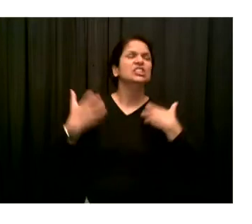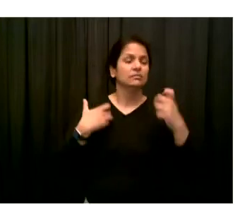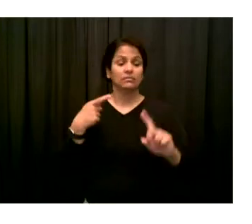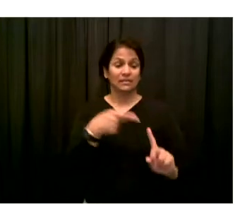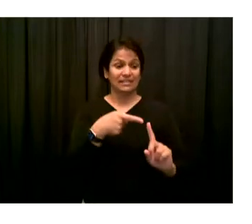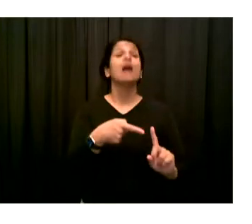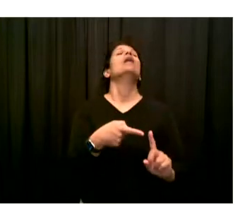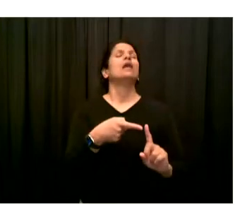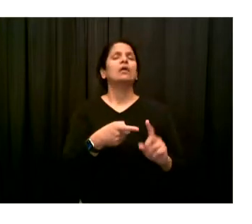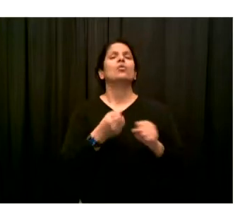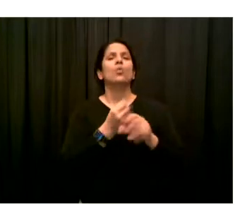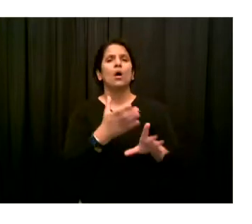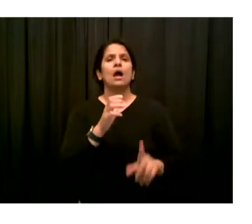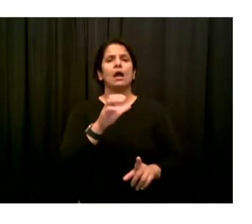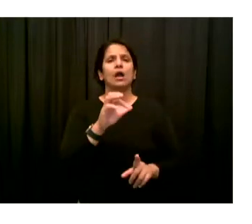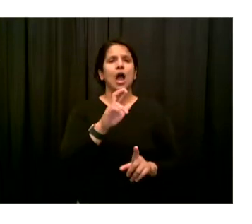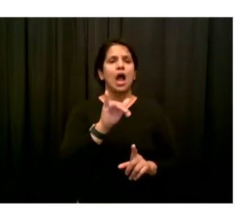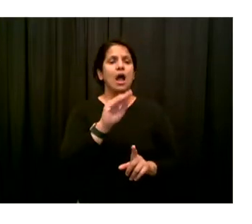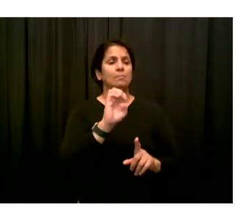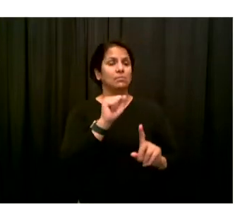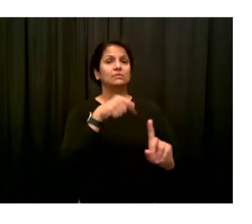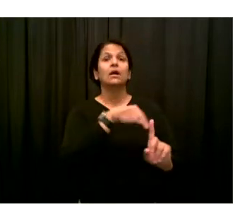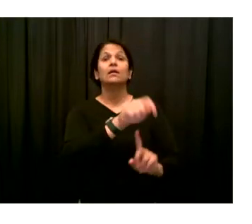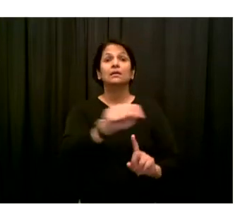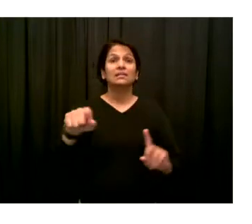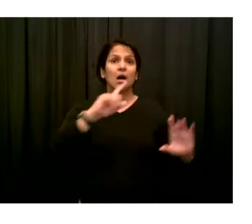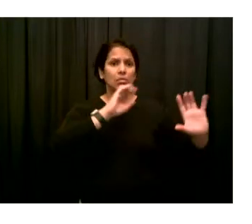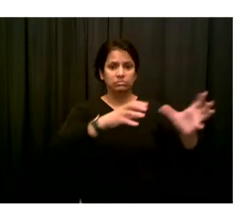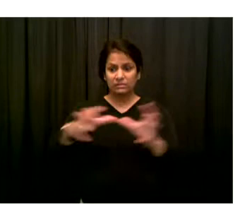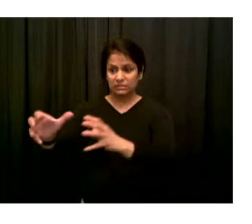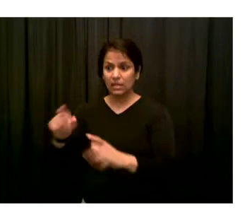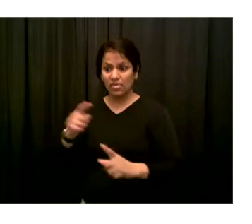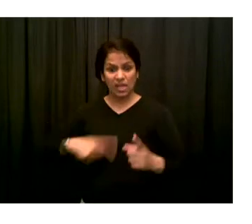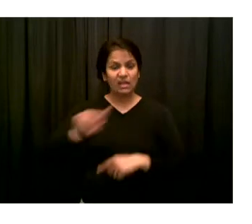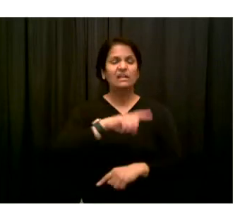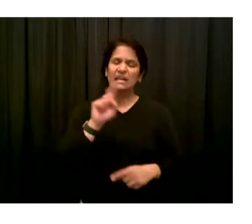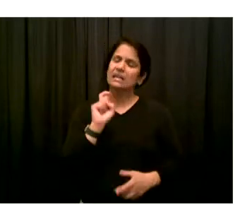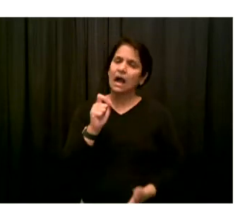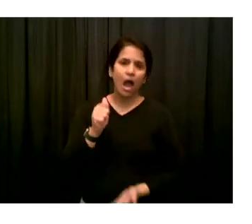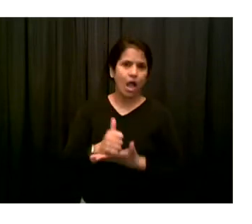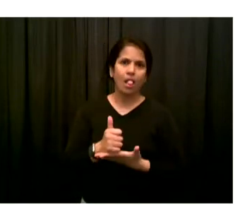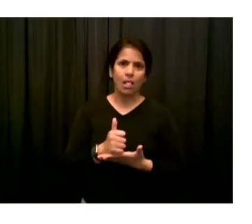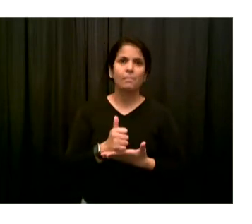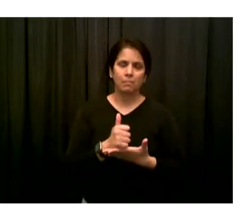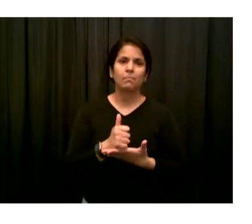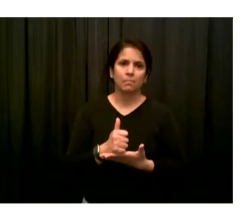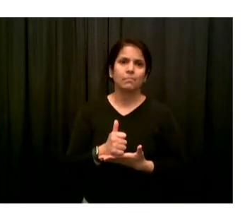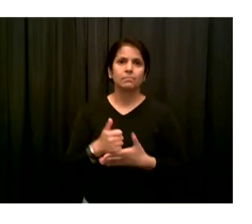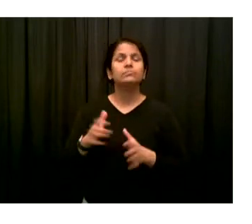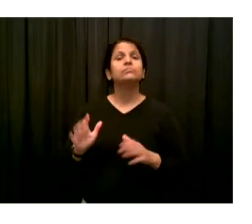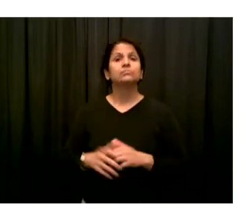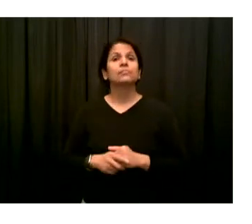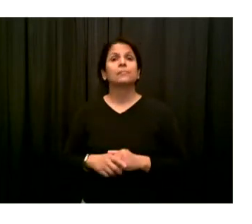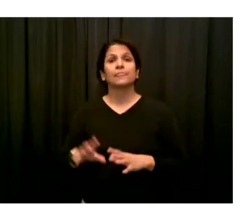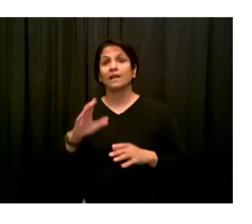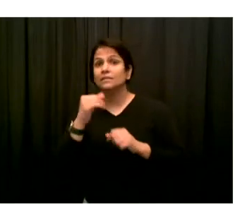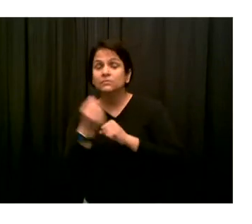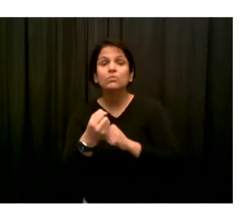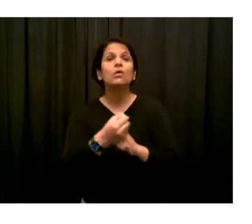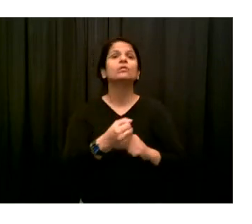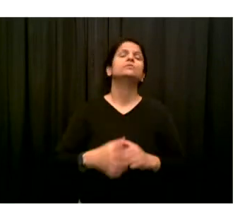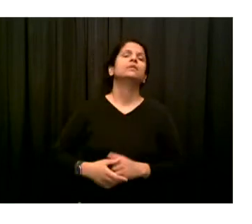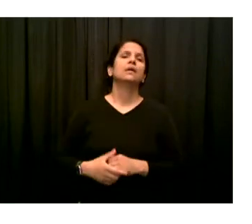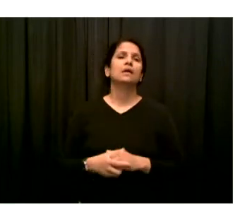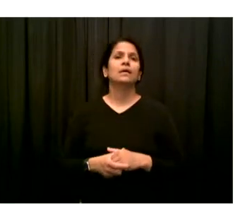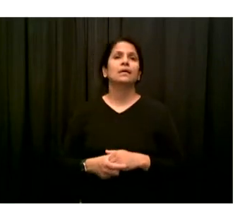intensive mobile treatment teams. That's an opportunity to create spaces called clubhouses, as the mayor just mentioned. So thank you for